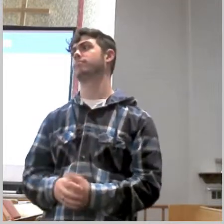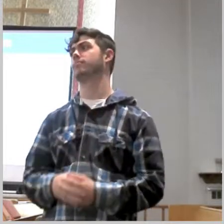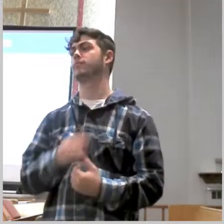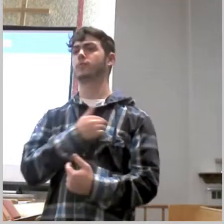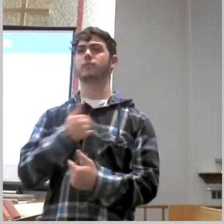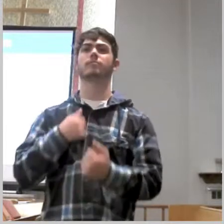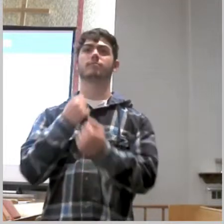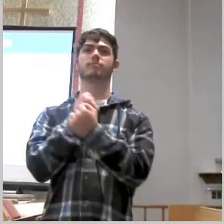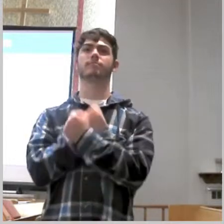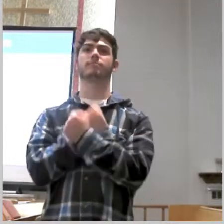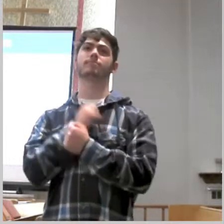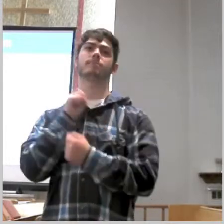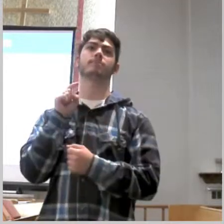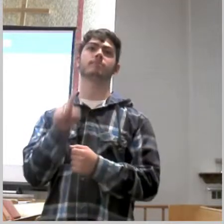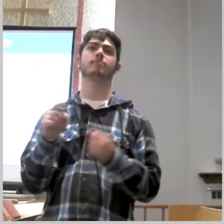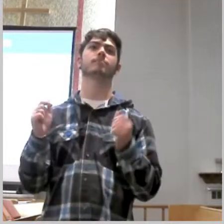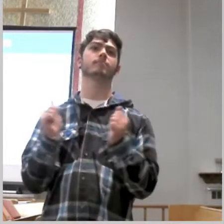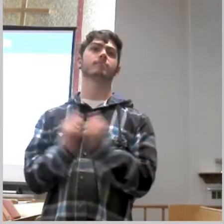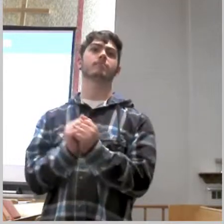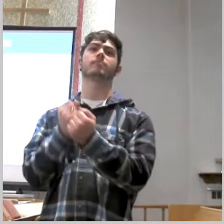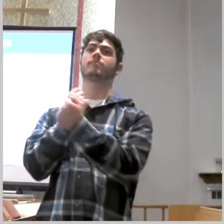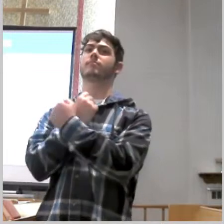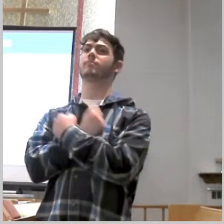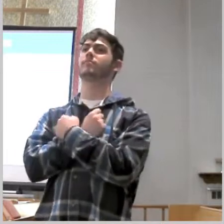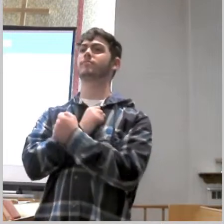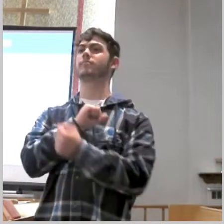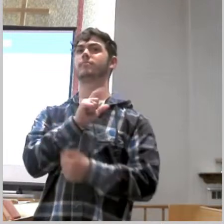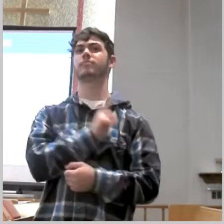We love you with the love of the